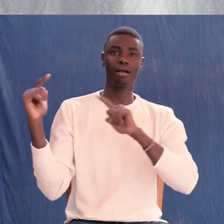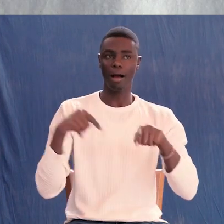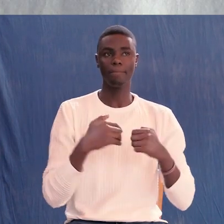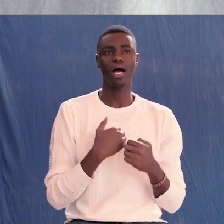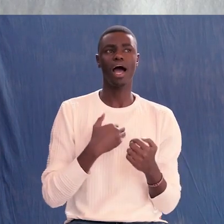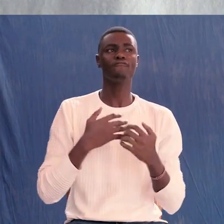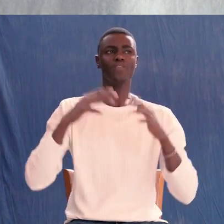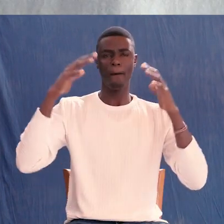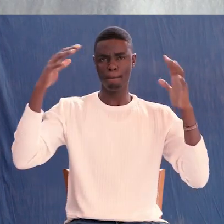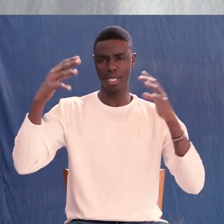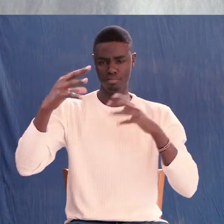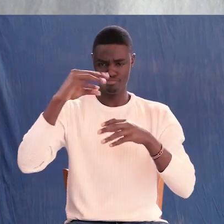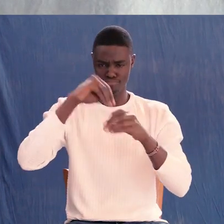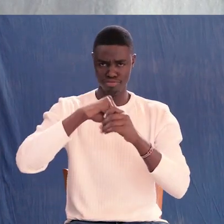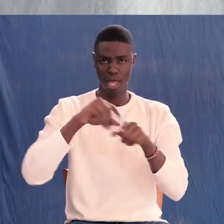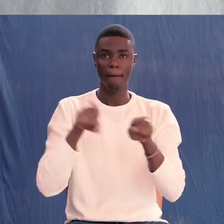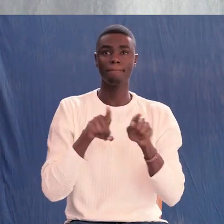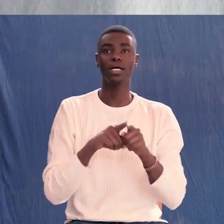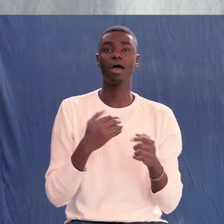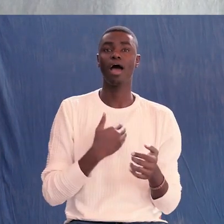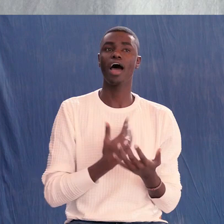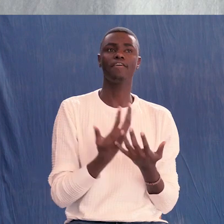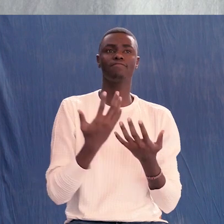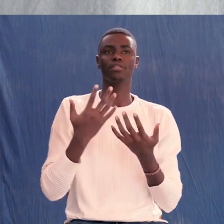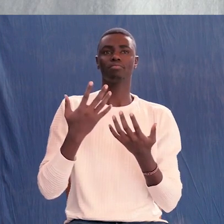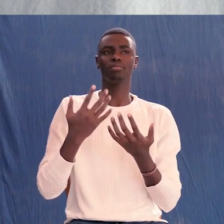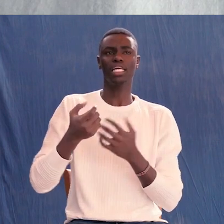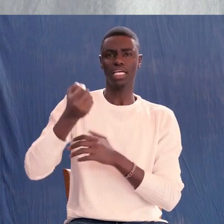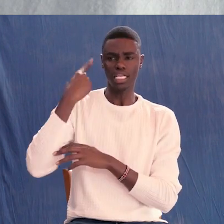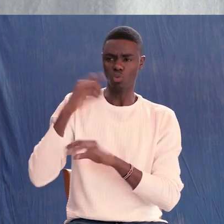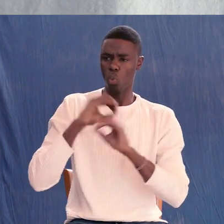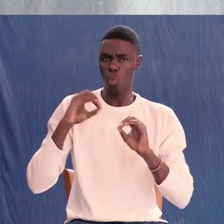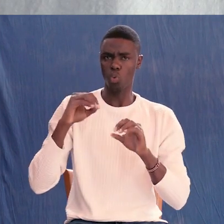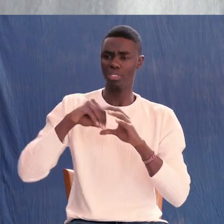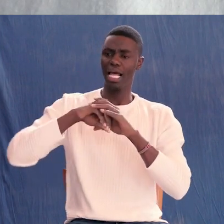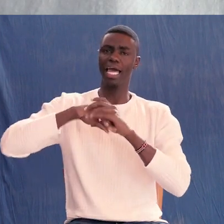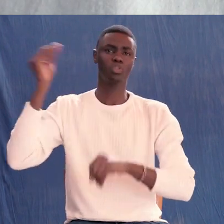inclusivity. But also there's this uncompromising thing, exclusivity.